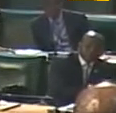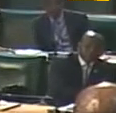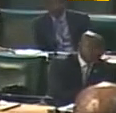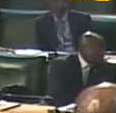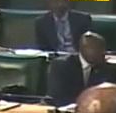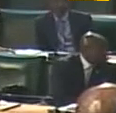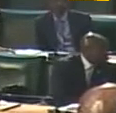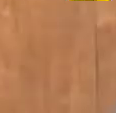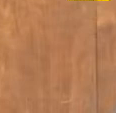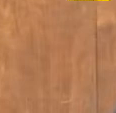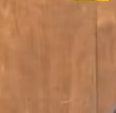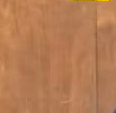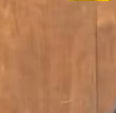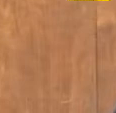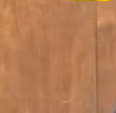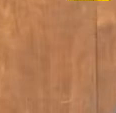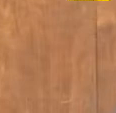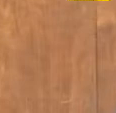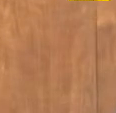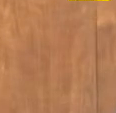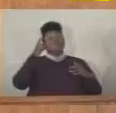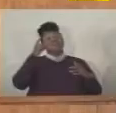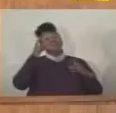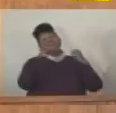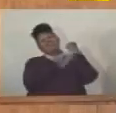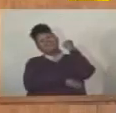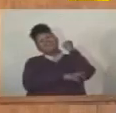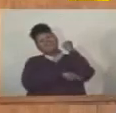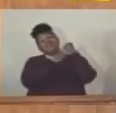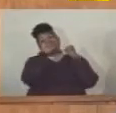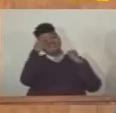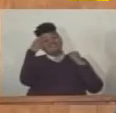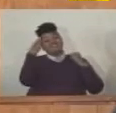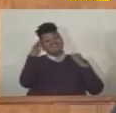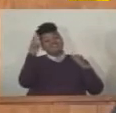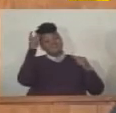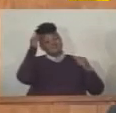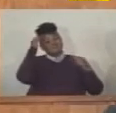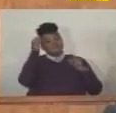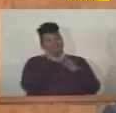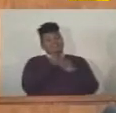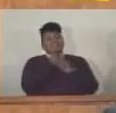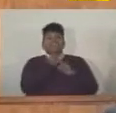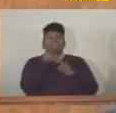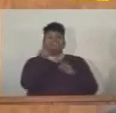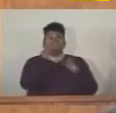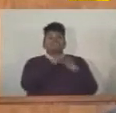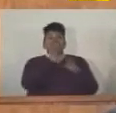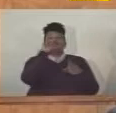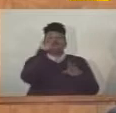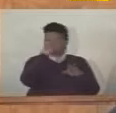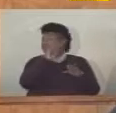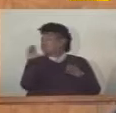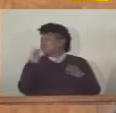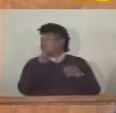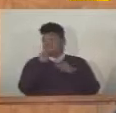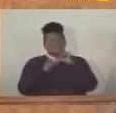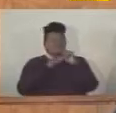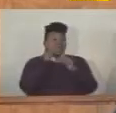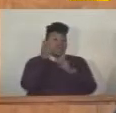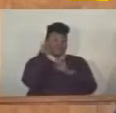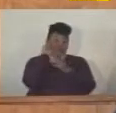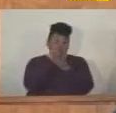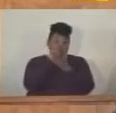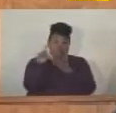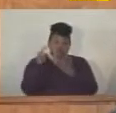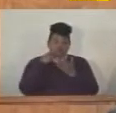Mr. President, in September 2016, the Prime Minister said the following in Montego Bay. There is no denying that the past week